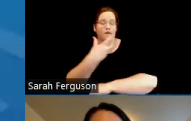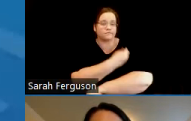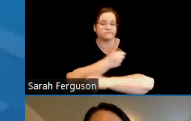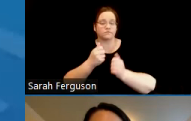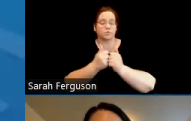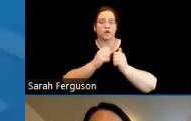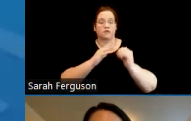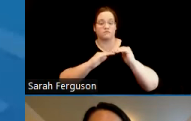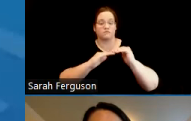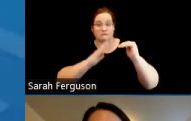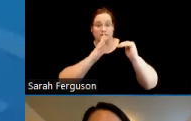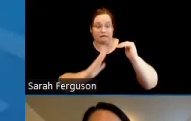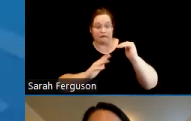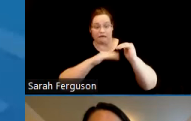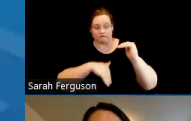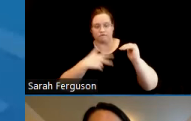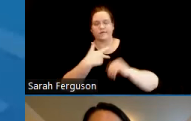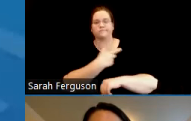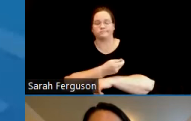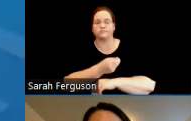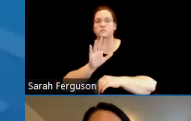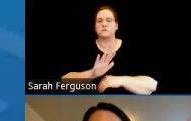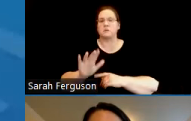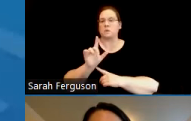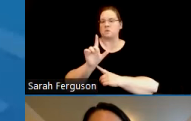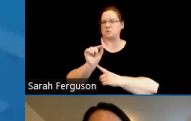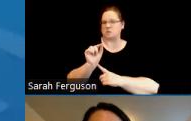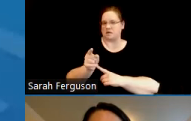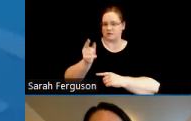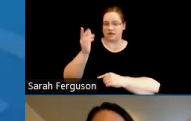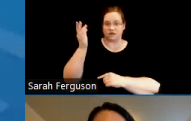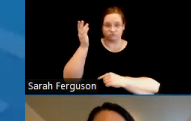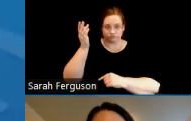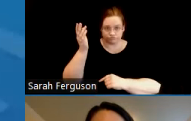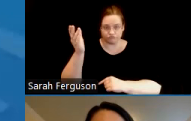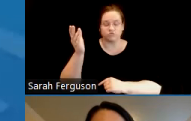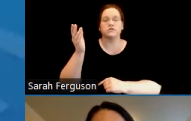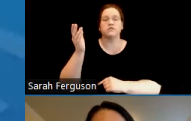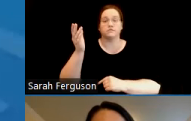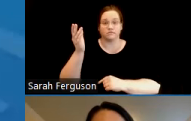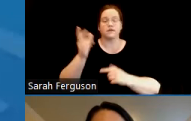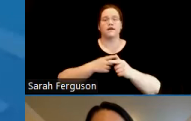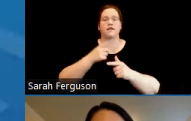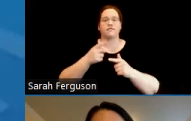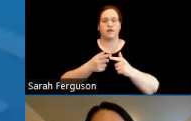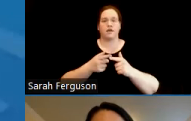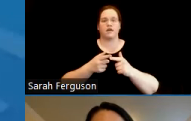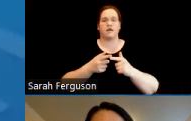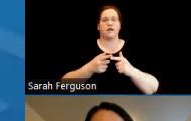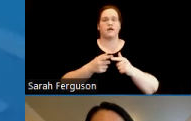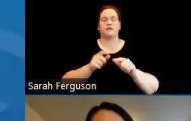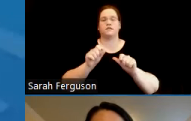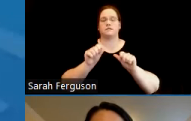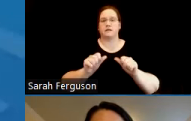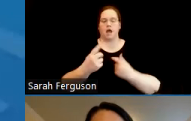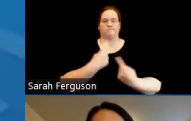of 5. It'll probably be about 20 minutes of information that she'll give, and then we'll open it up to